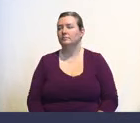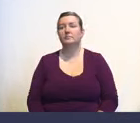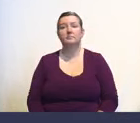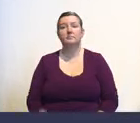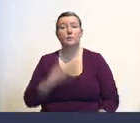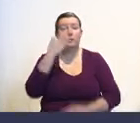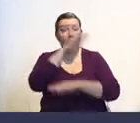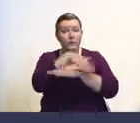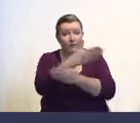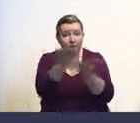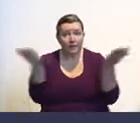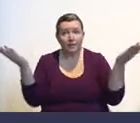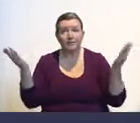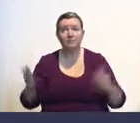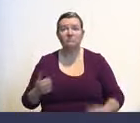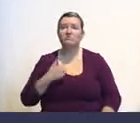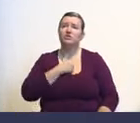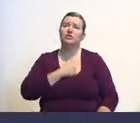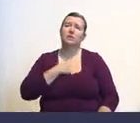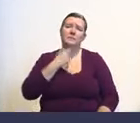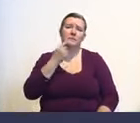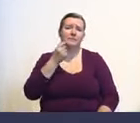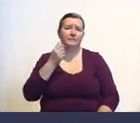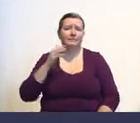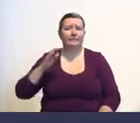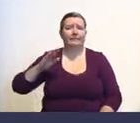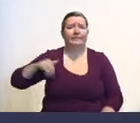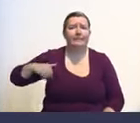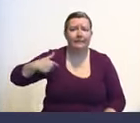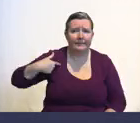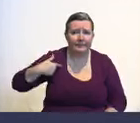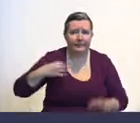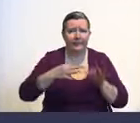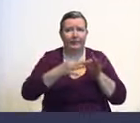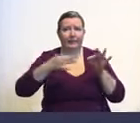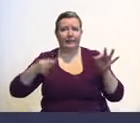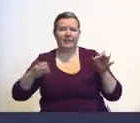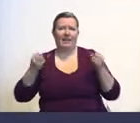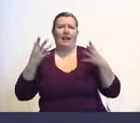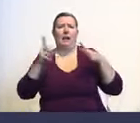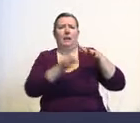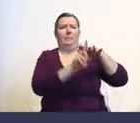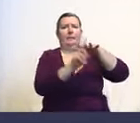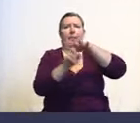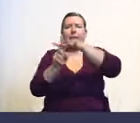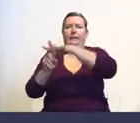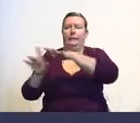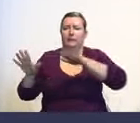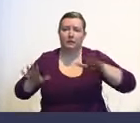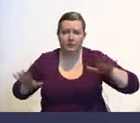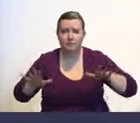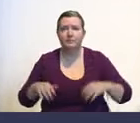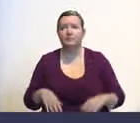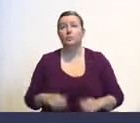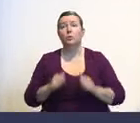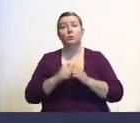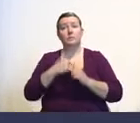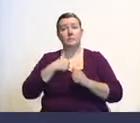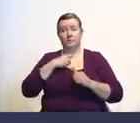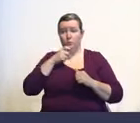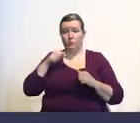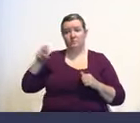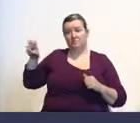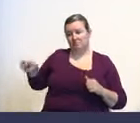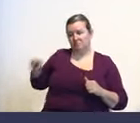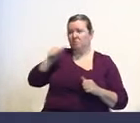Good afternoon, everyone. Sorry to be a couple of minutes behind. Lots of moving parts out there these days. Joining me once again is the woman to my right who